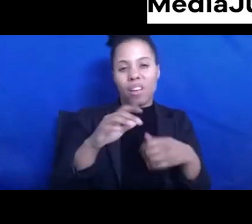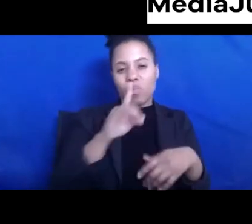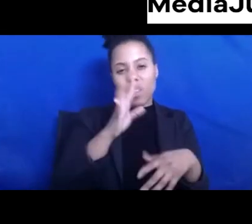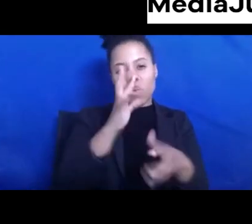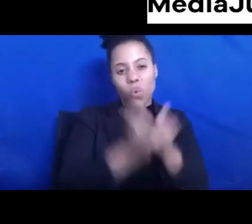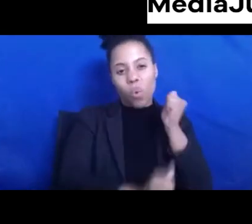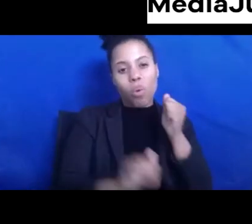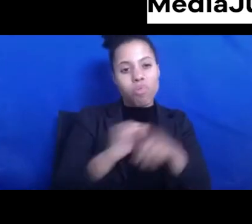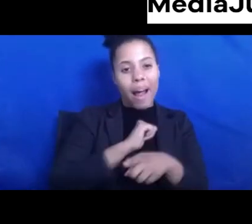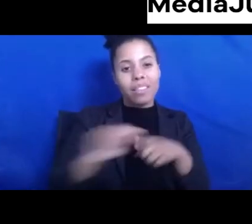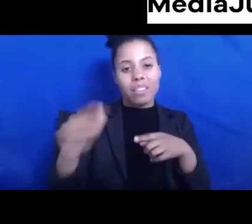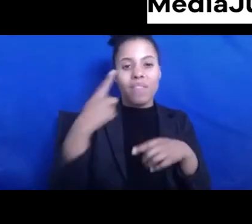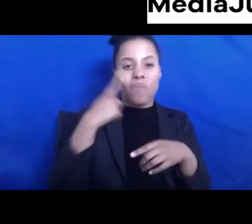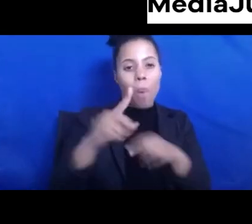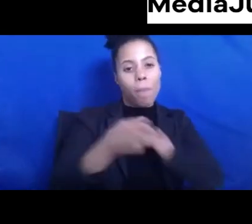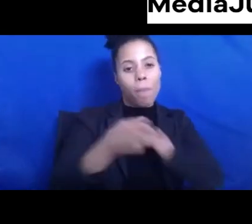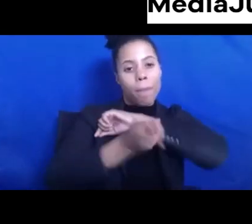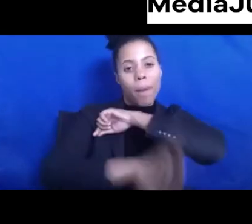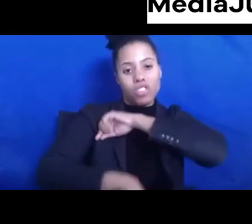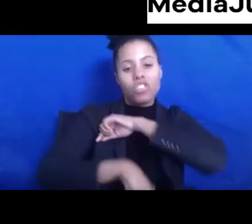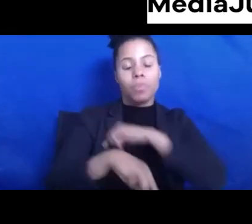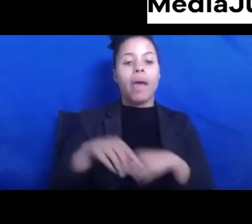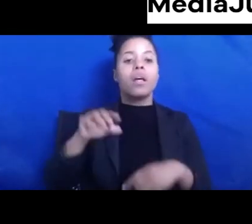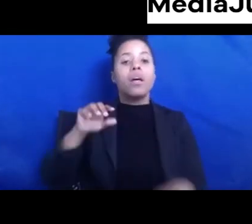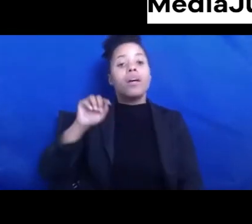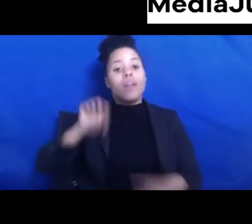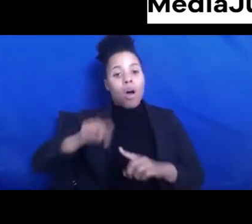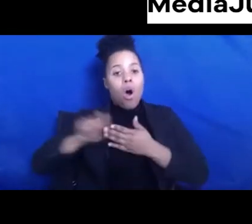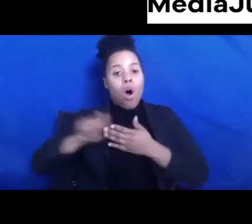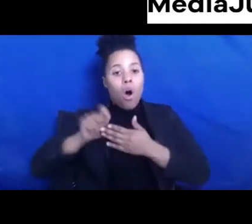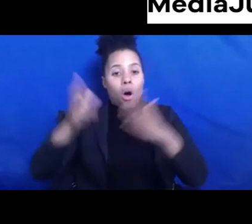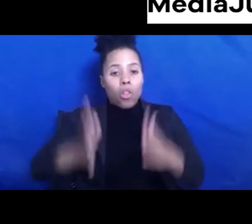the argument that by branding, you